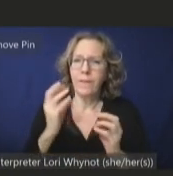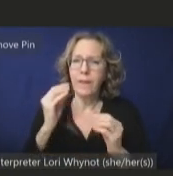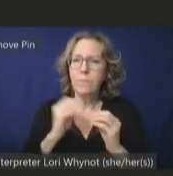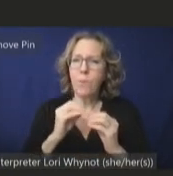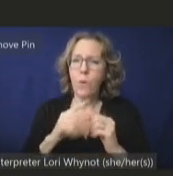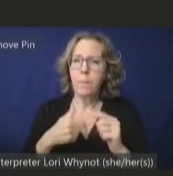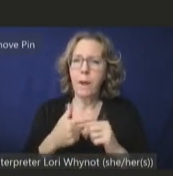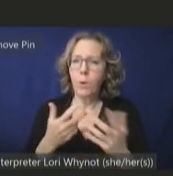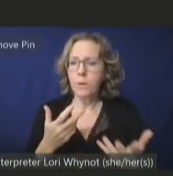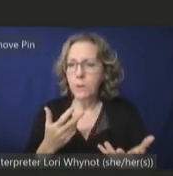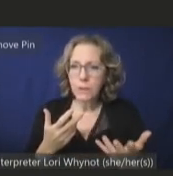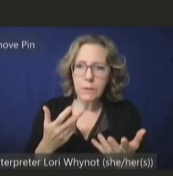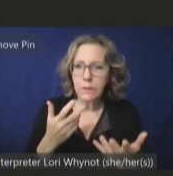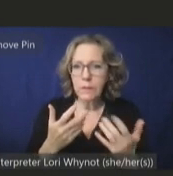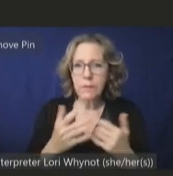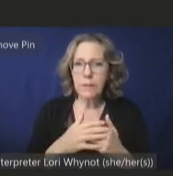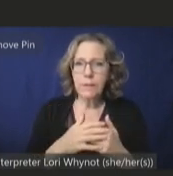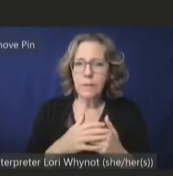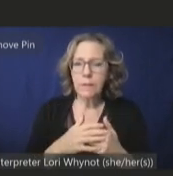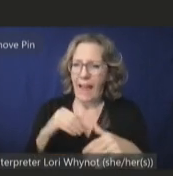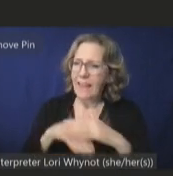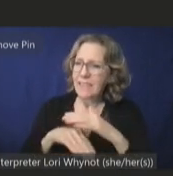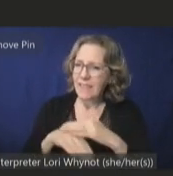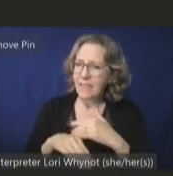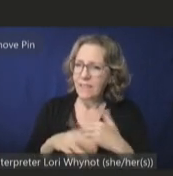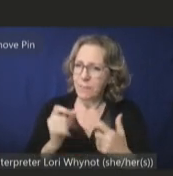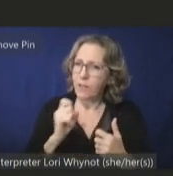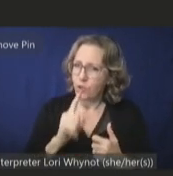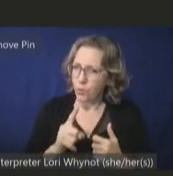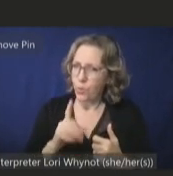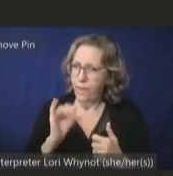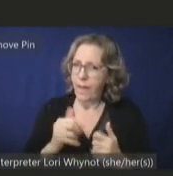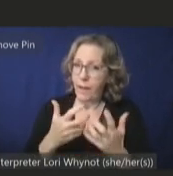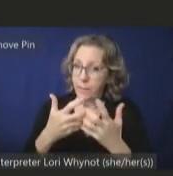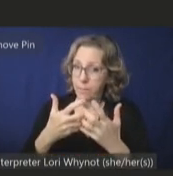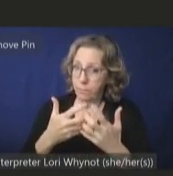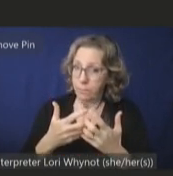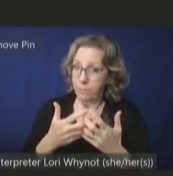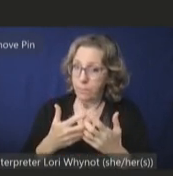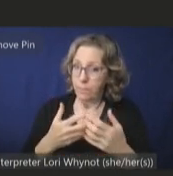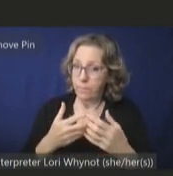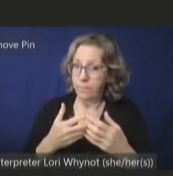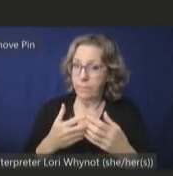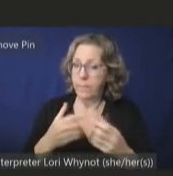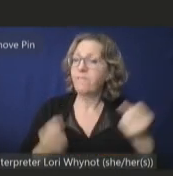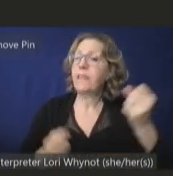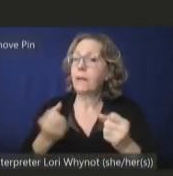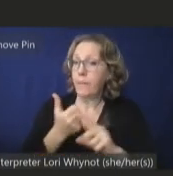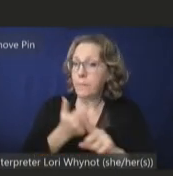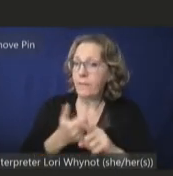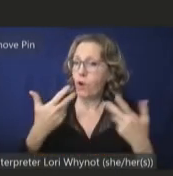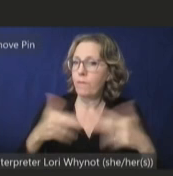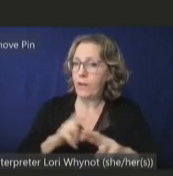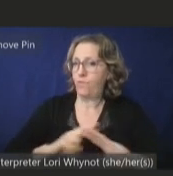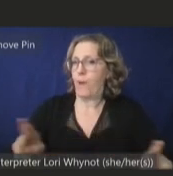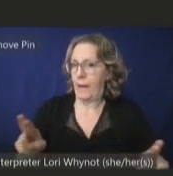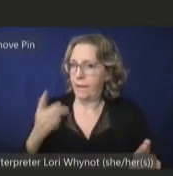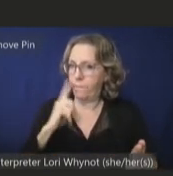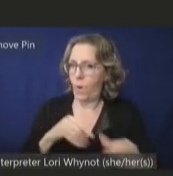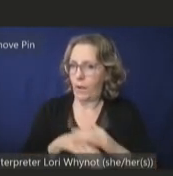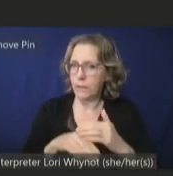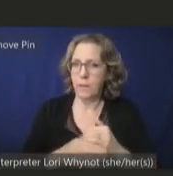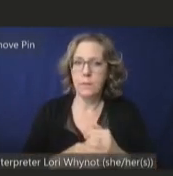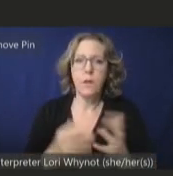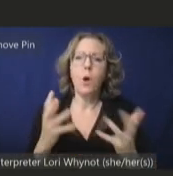them down the road after they're already in service. We want all that to happen first. And then again, we want to maintain and promote policies